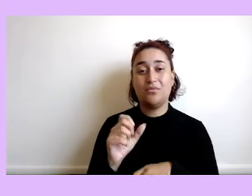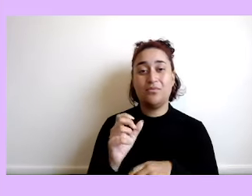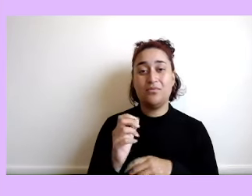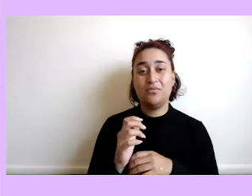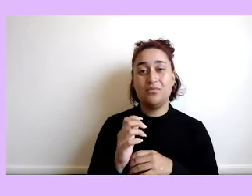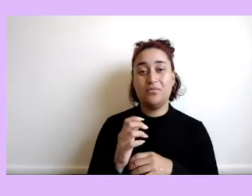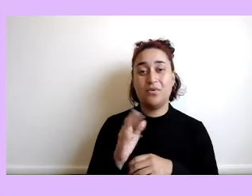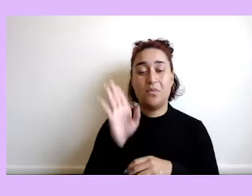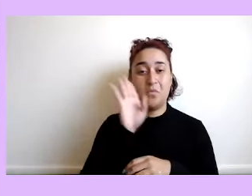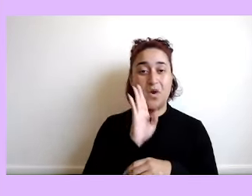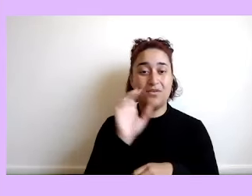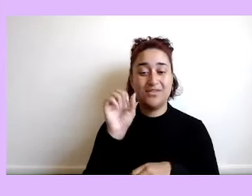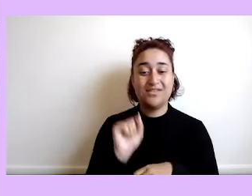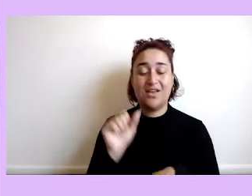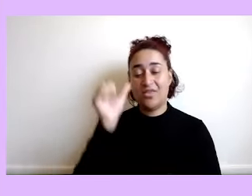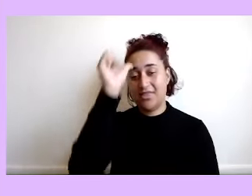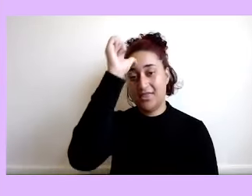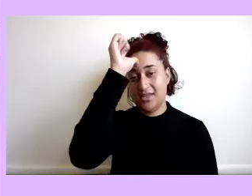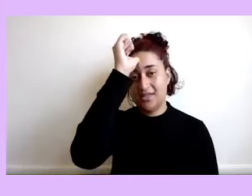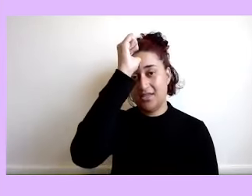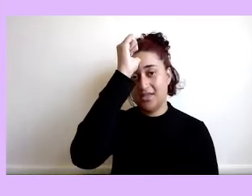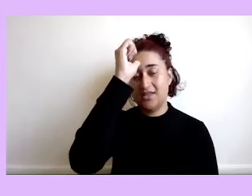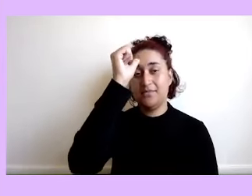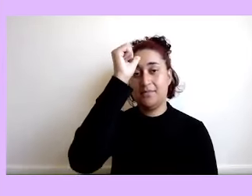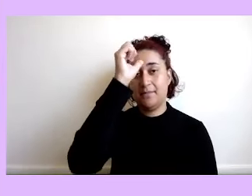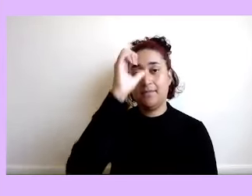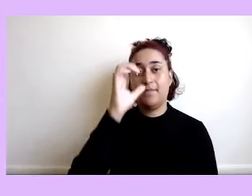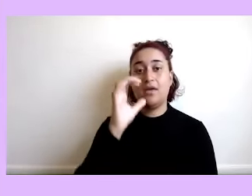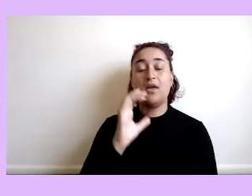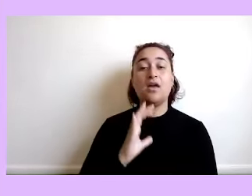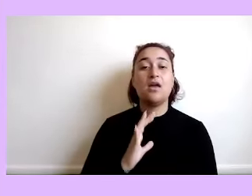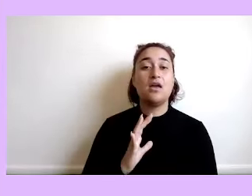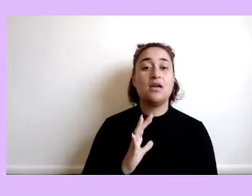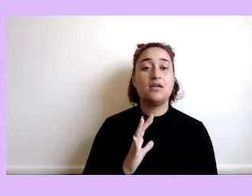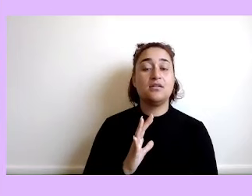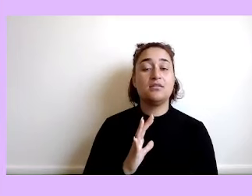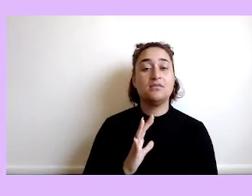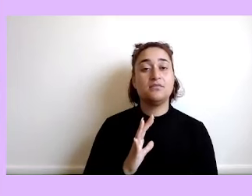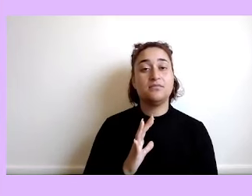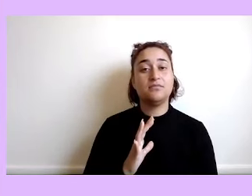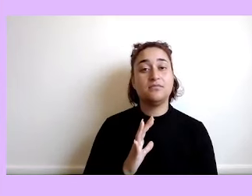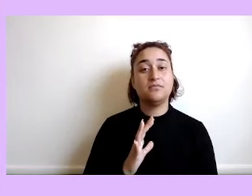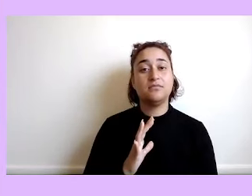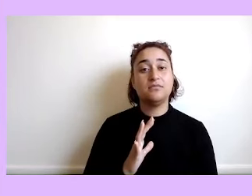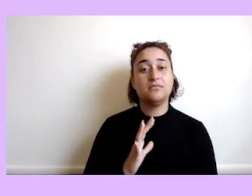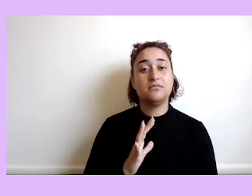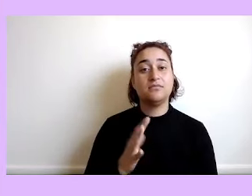brown South Indian man wearing a pink kurta with white pajamas.